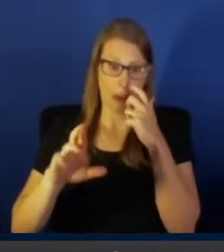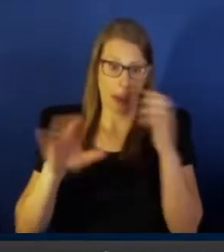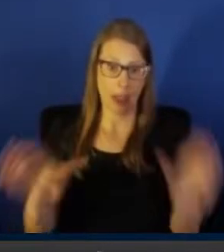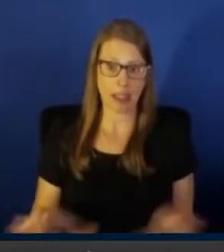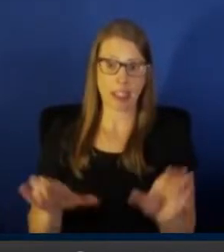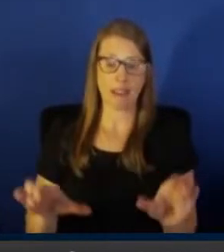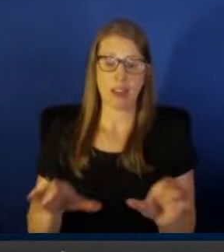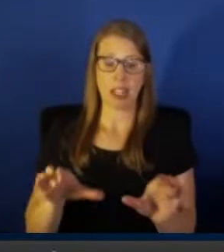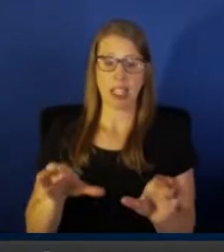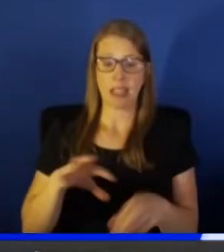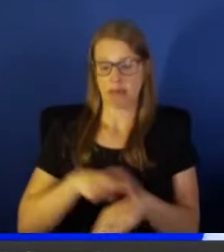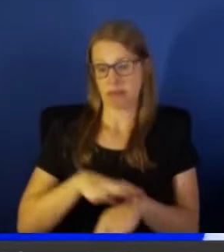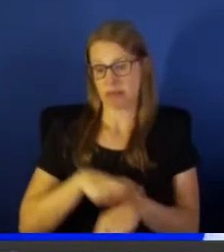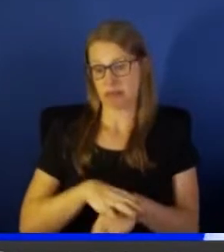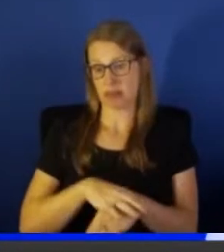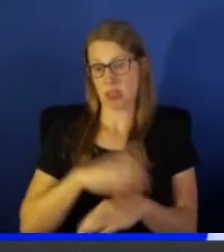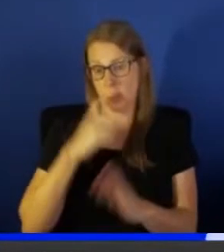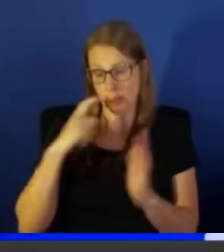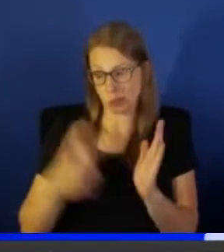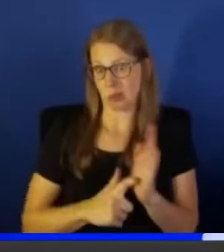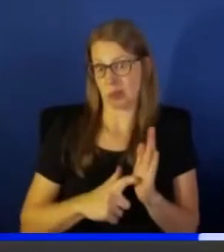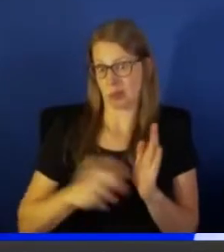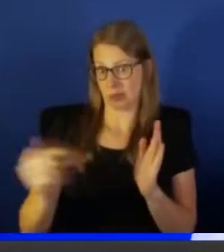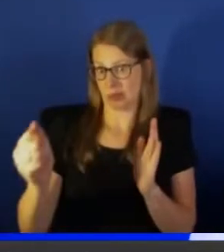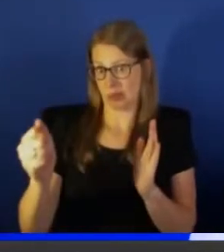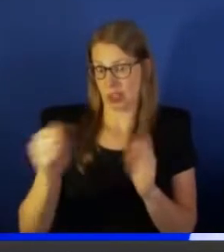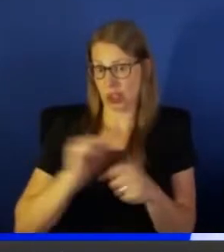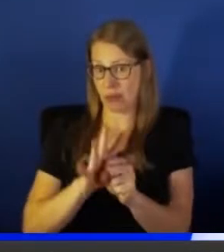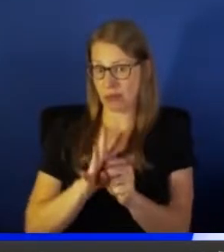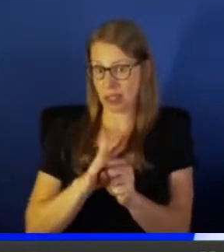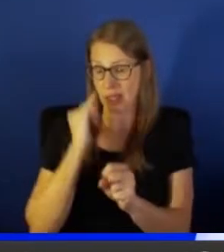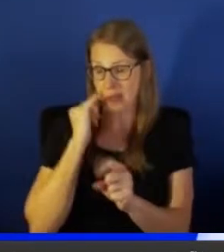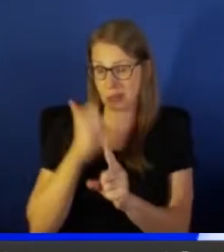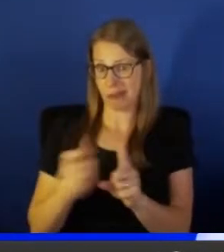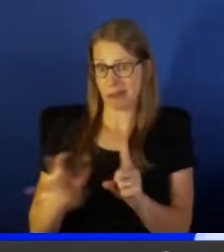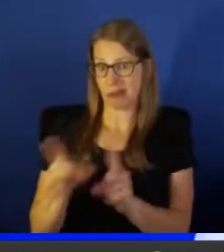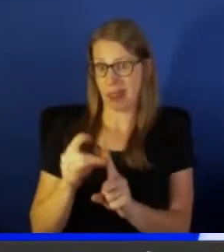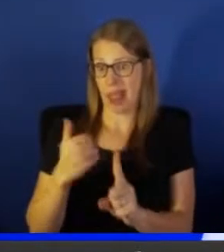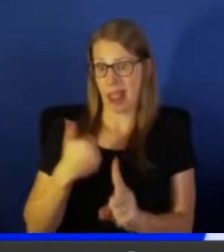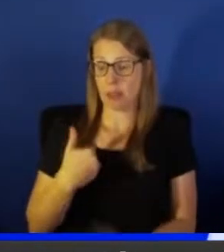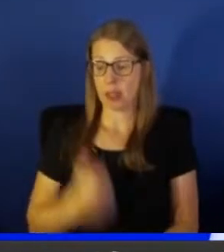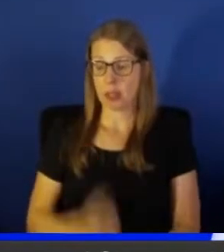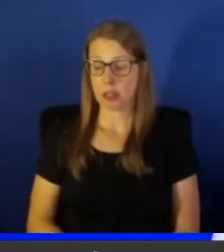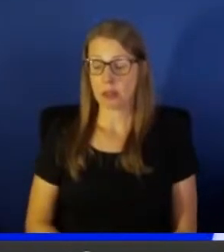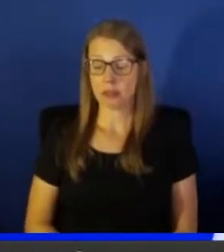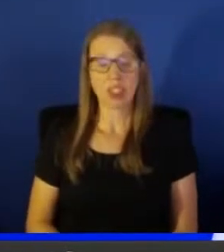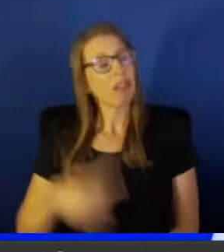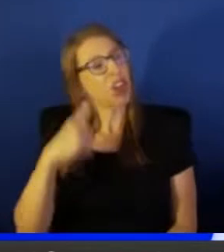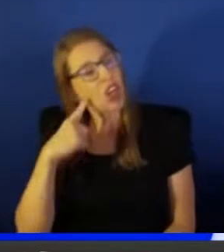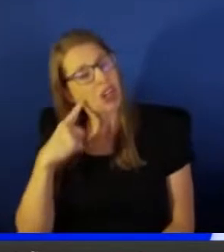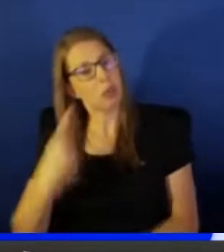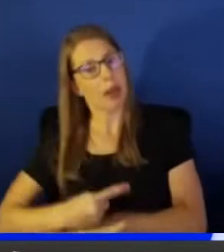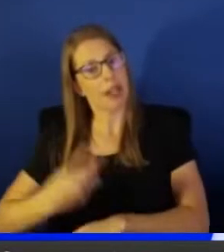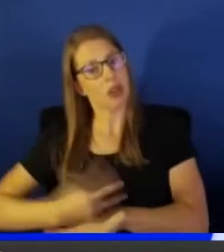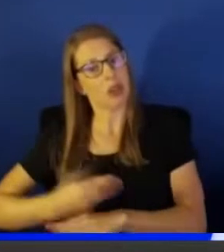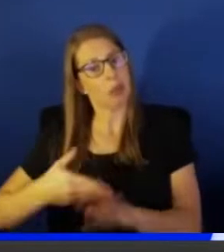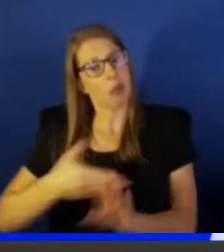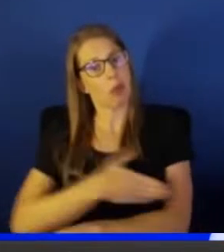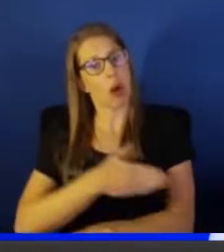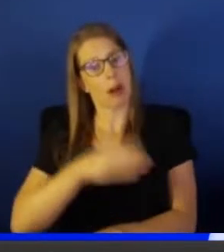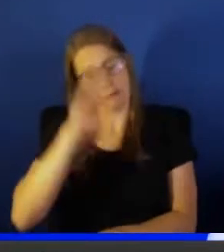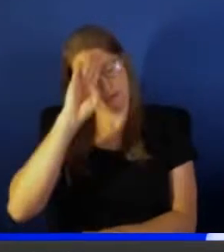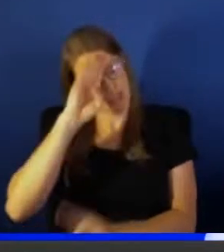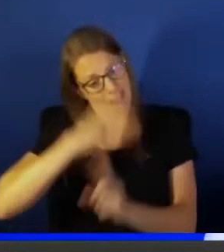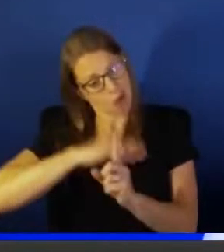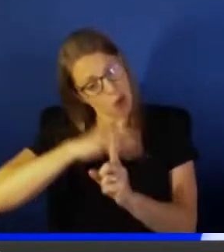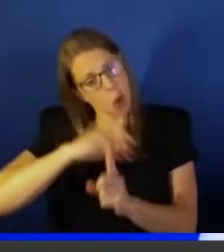Yeah, this is not new at all. We've heard of these anecdotal stories where people 1 or 2 days before they maybe have a fever